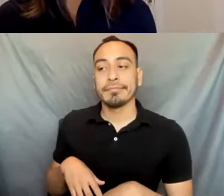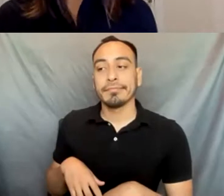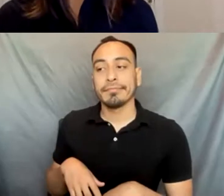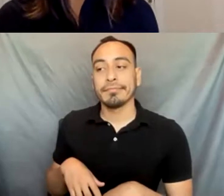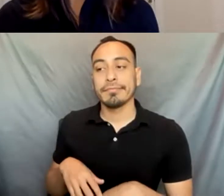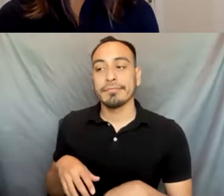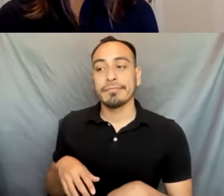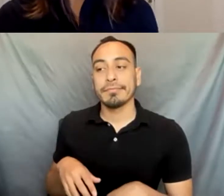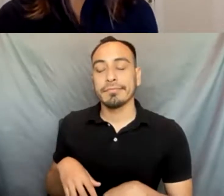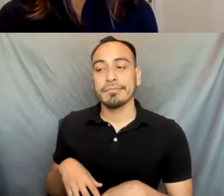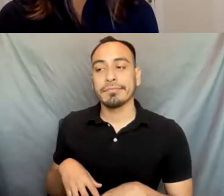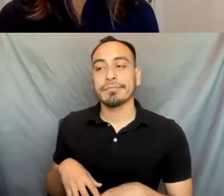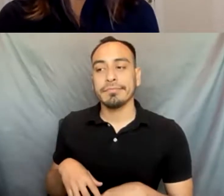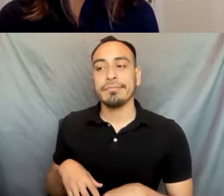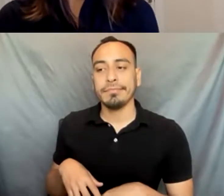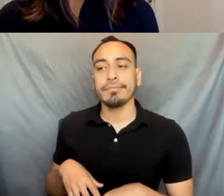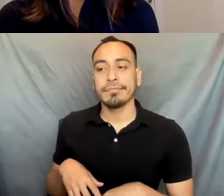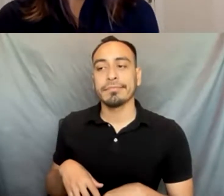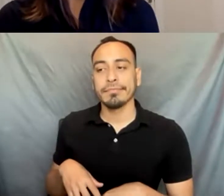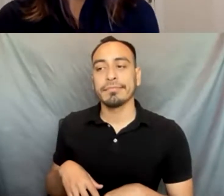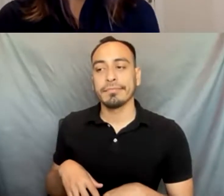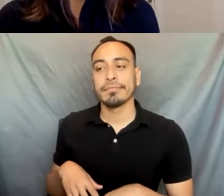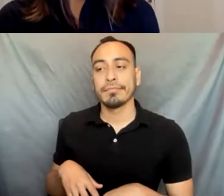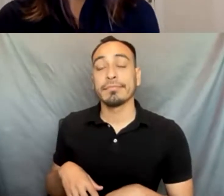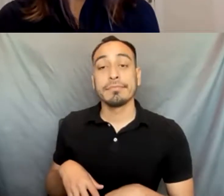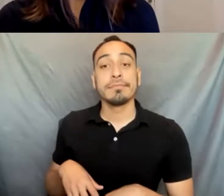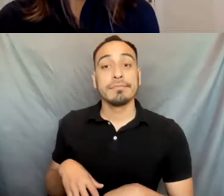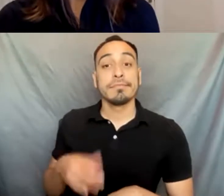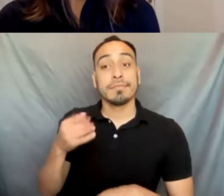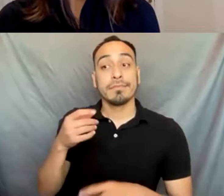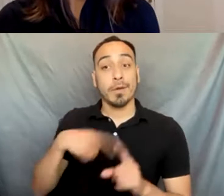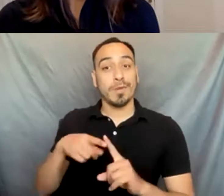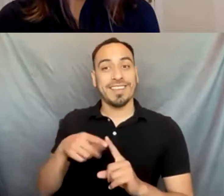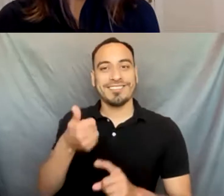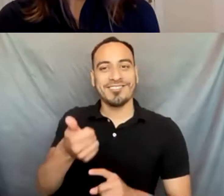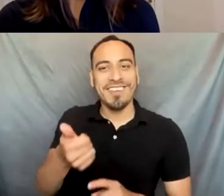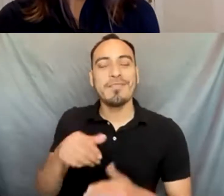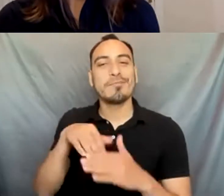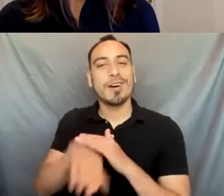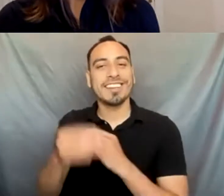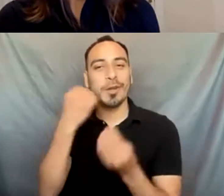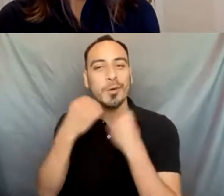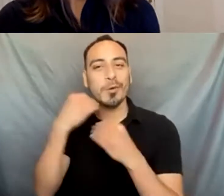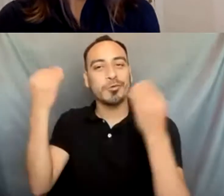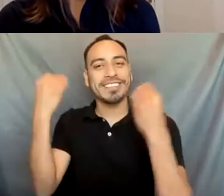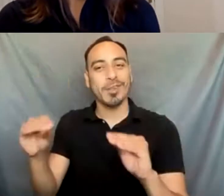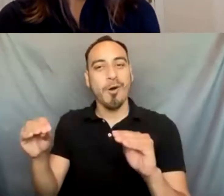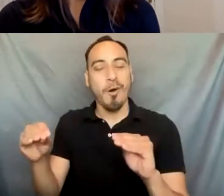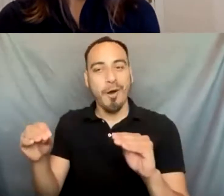But when you walk into the grocery store now, and the grocery store doesn't